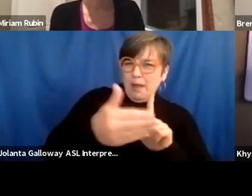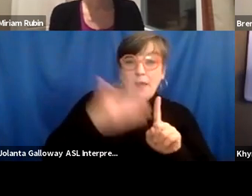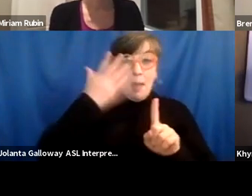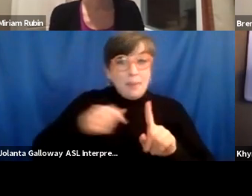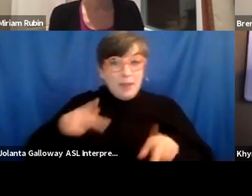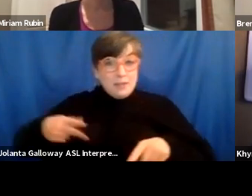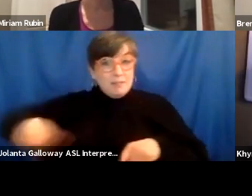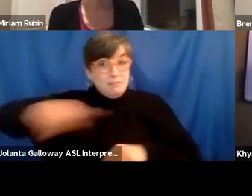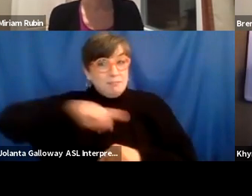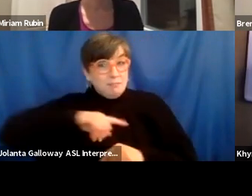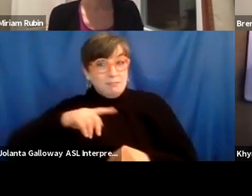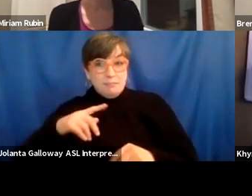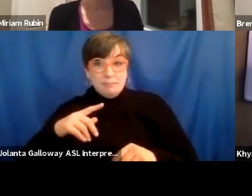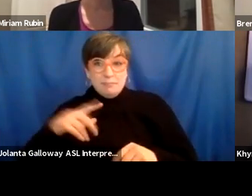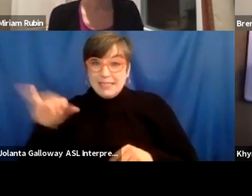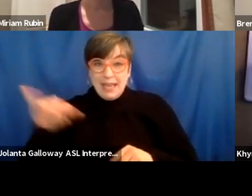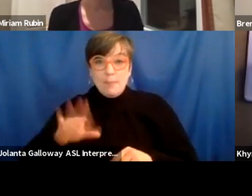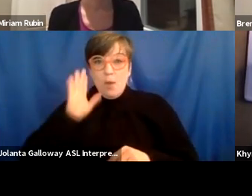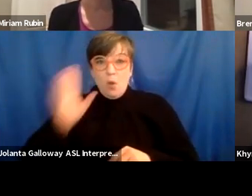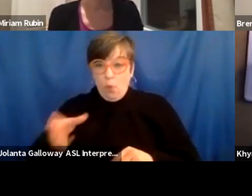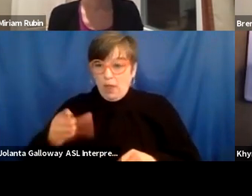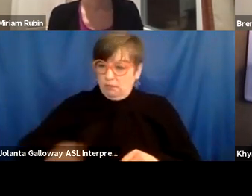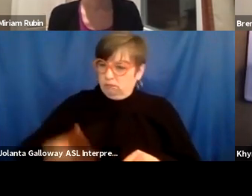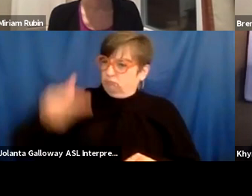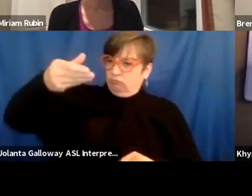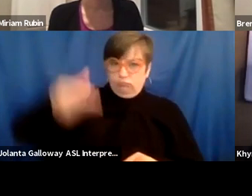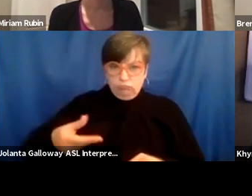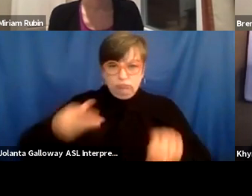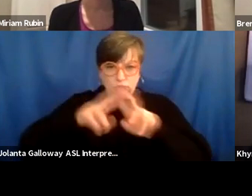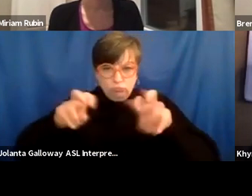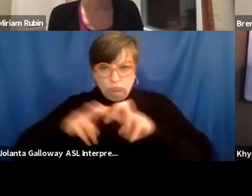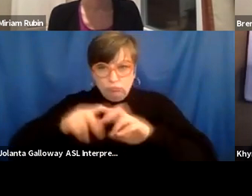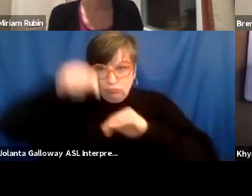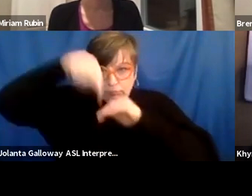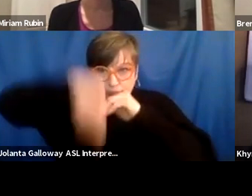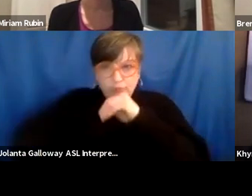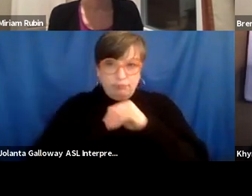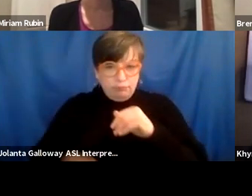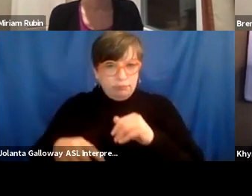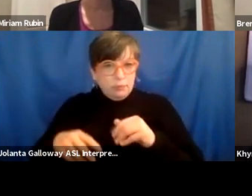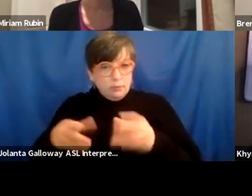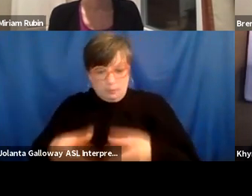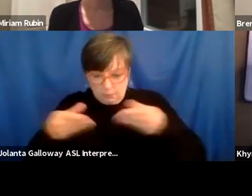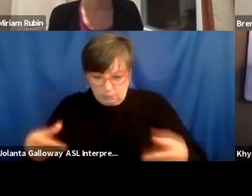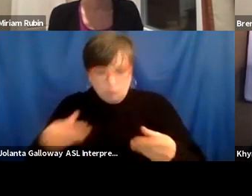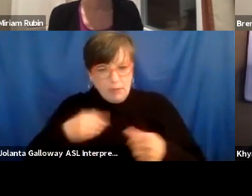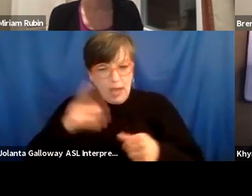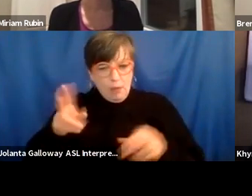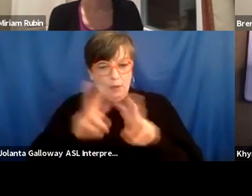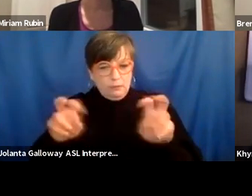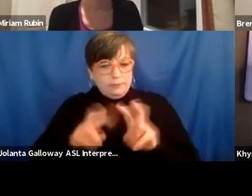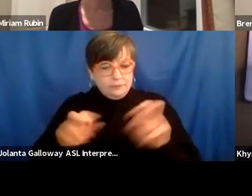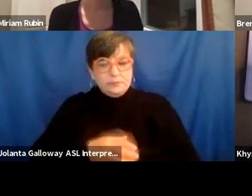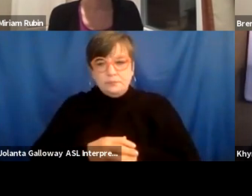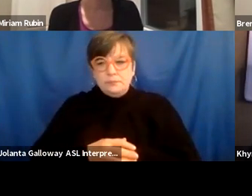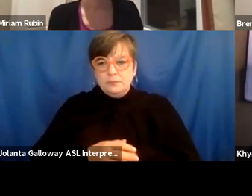members, I'll be diving in on that very thick binder we received late this afternoon and the information that's online to